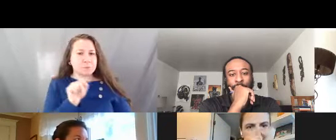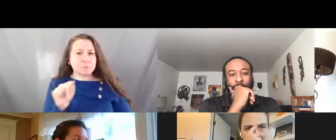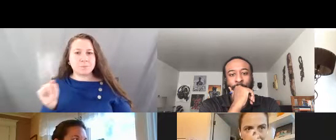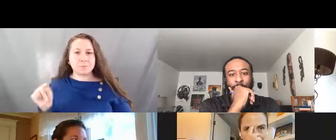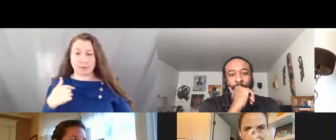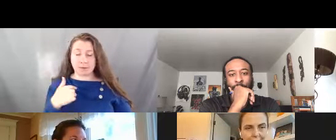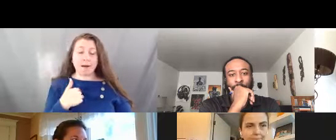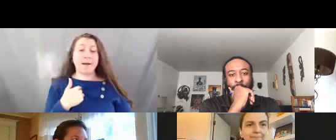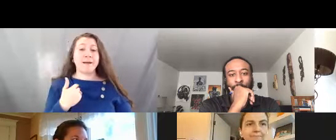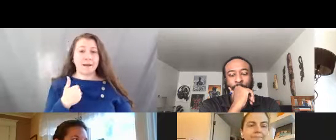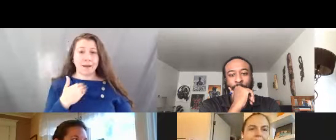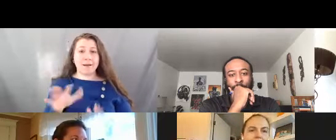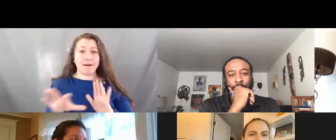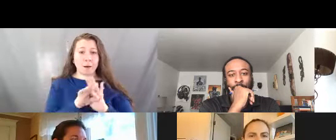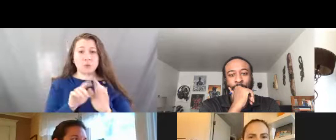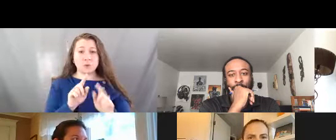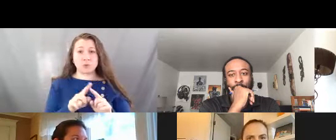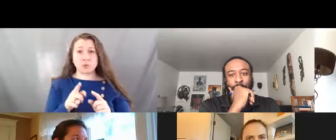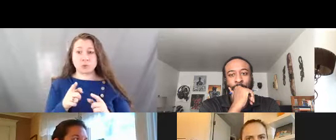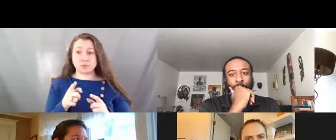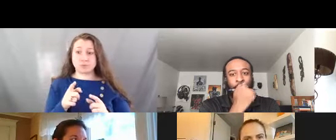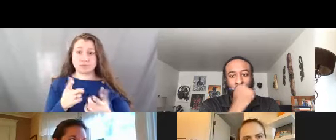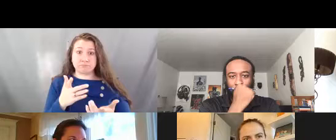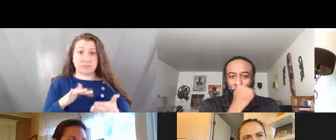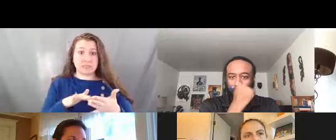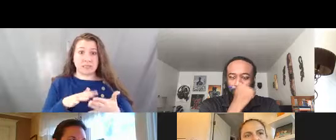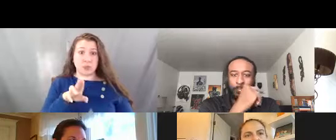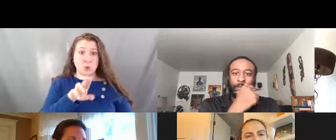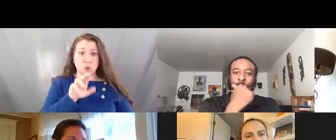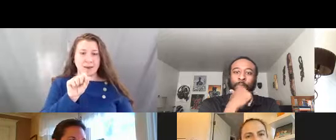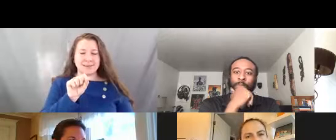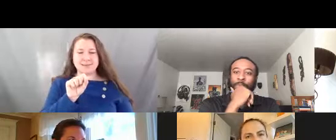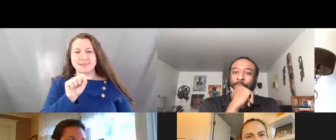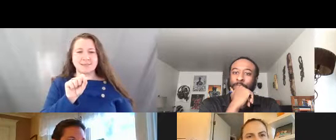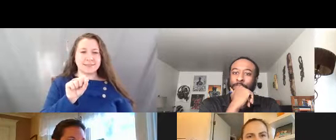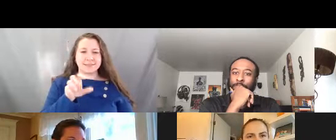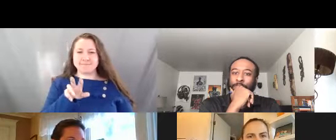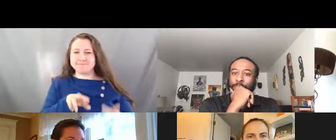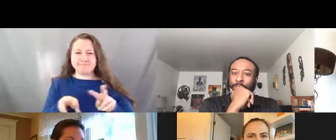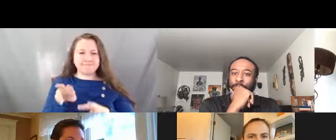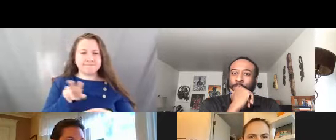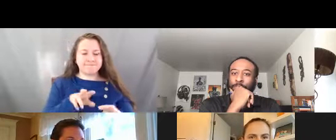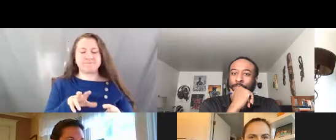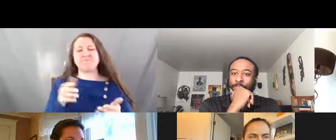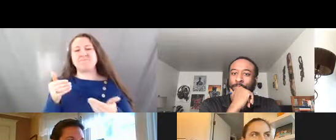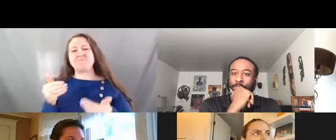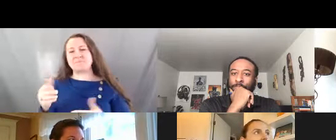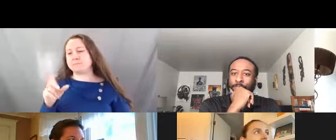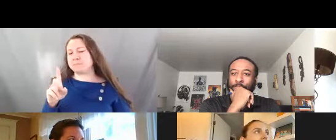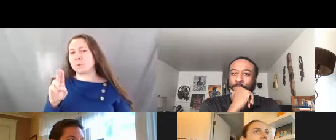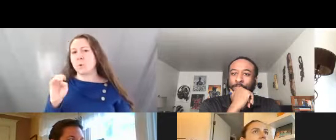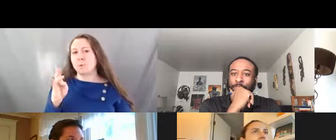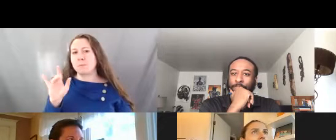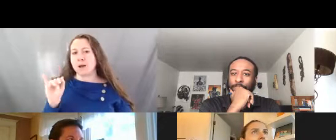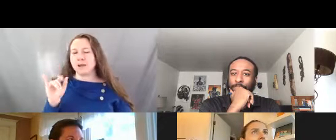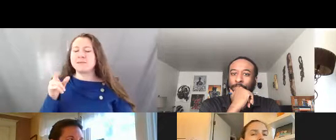be to study in US. But then we chose to go back to Dubai, and just complete my